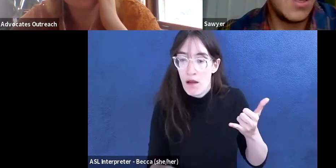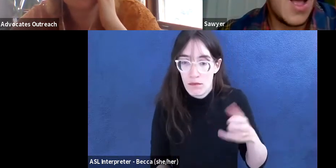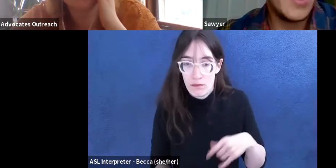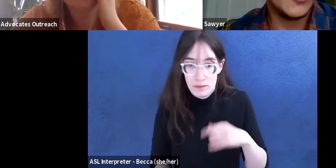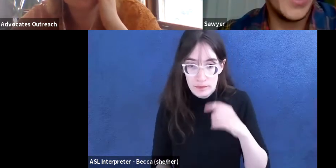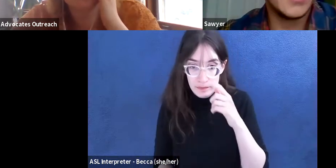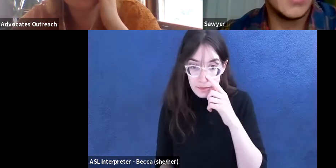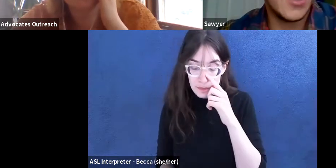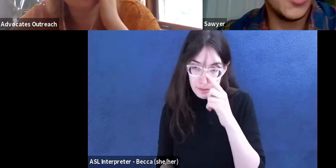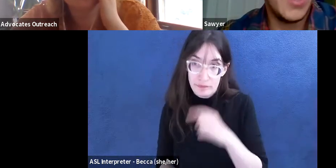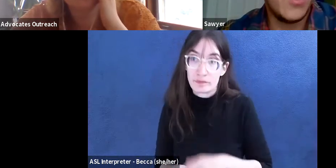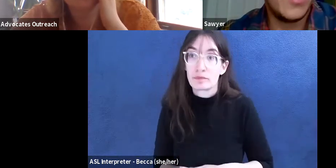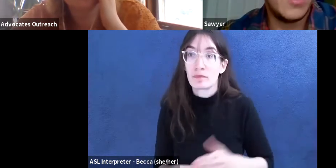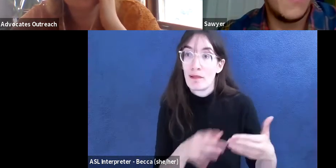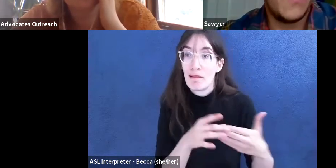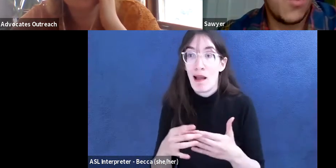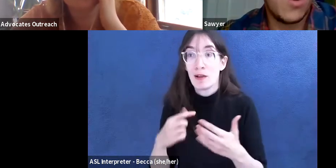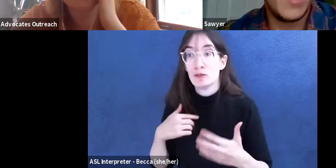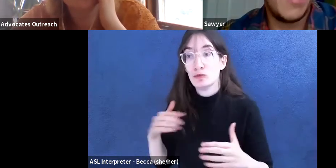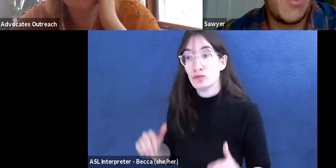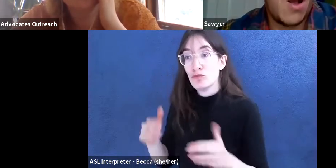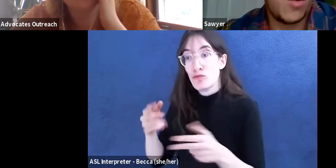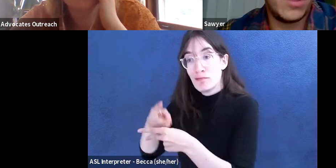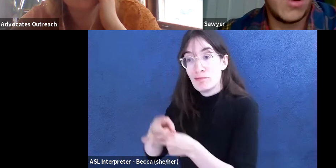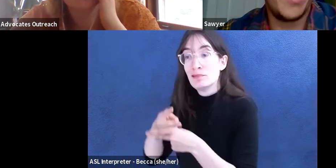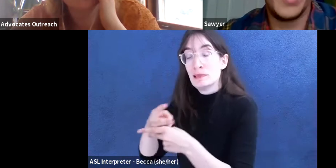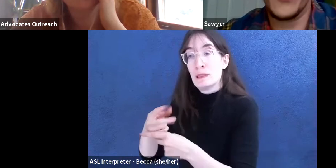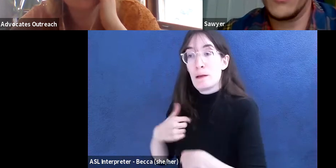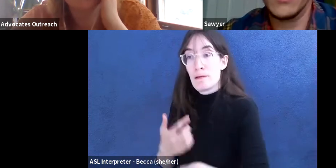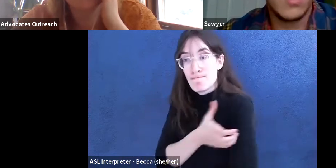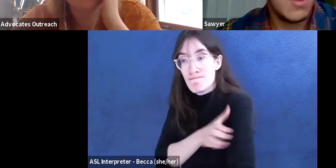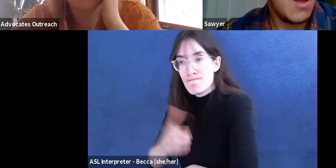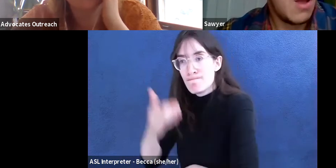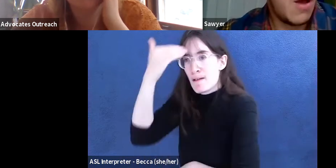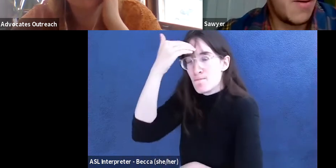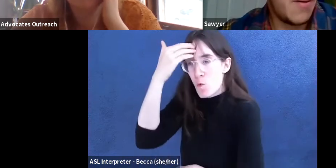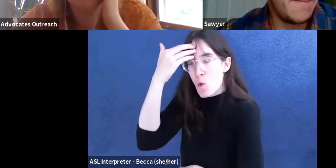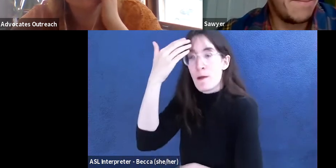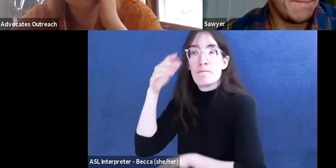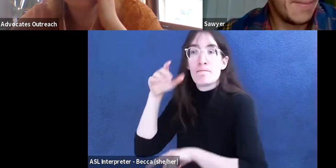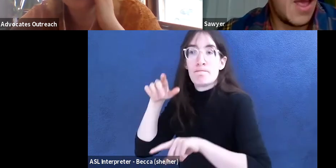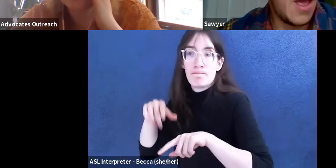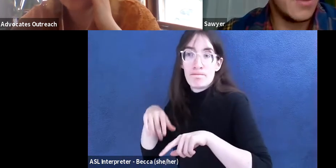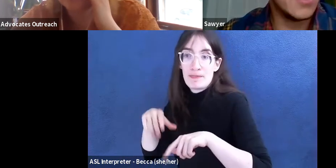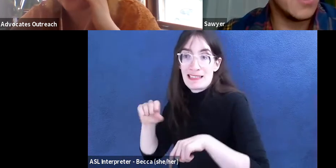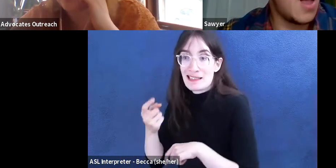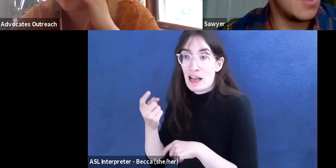or hairstyle or like interests, and how like it's okay to